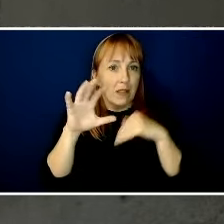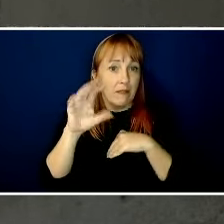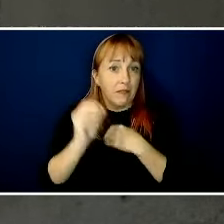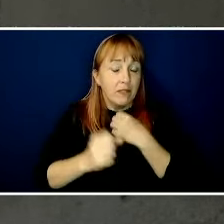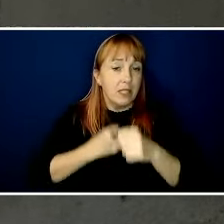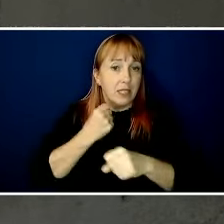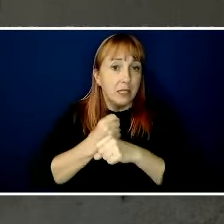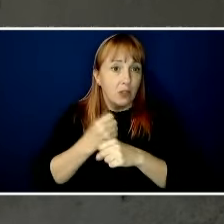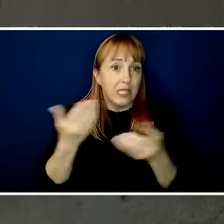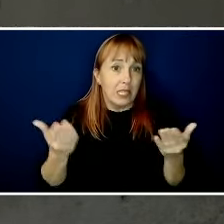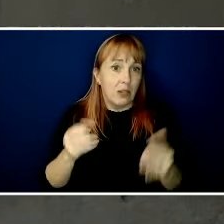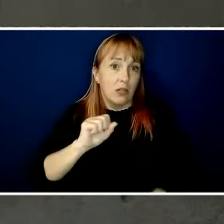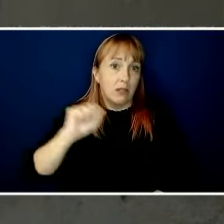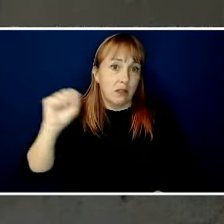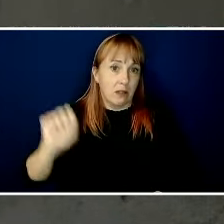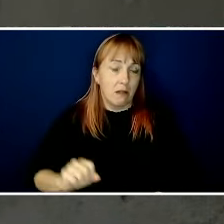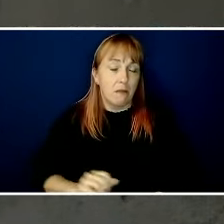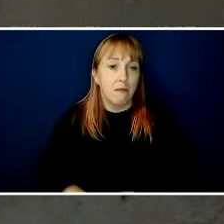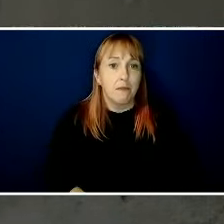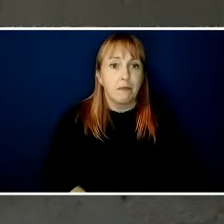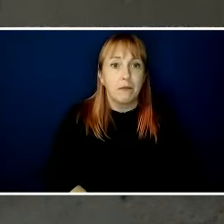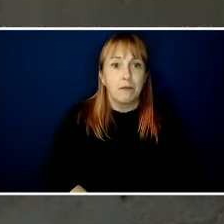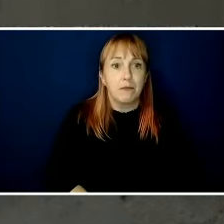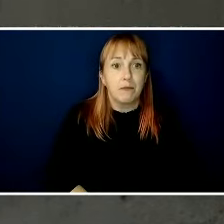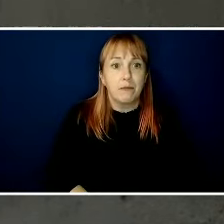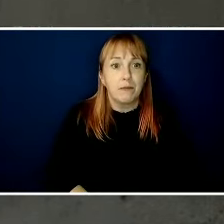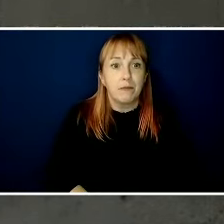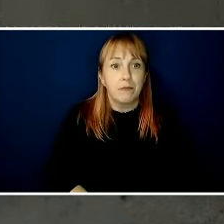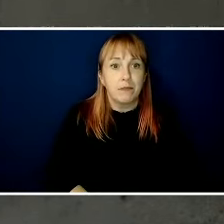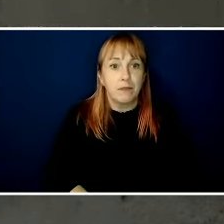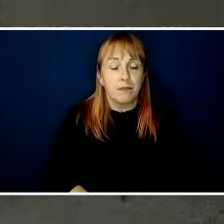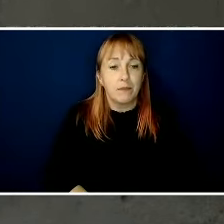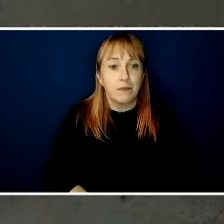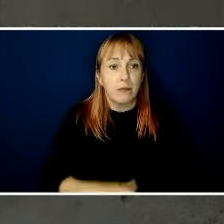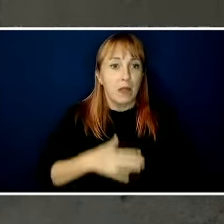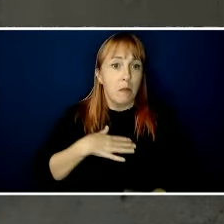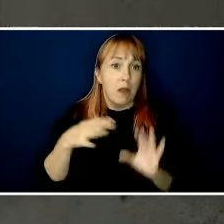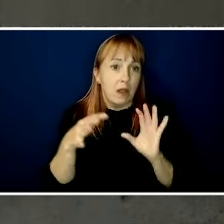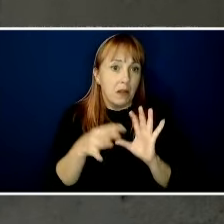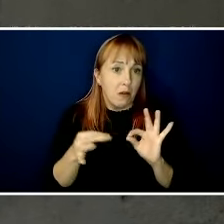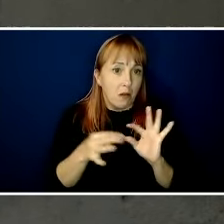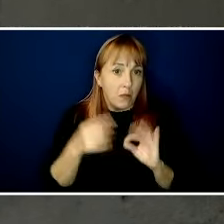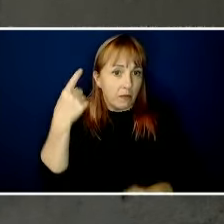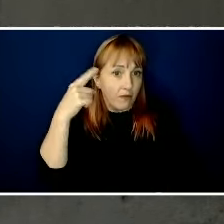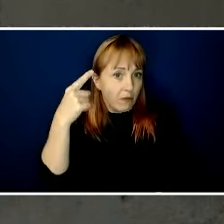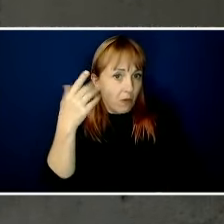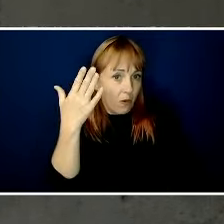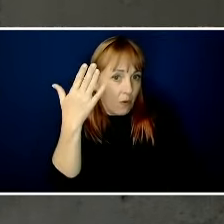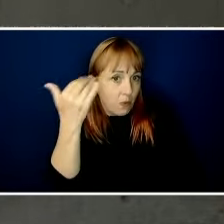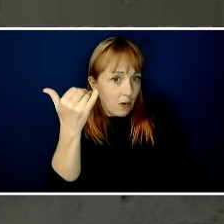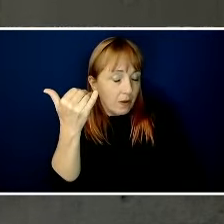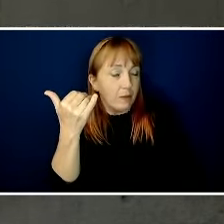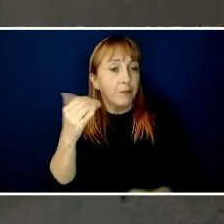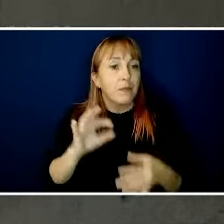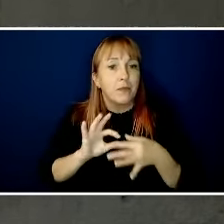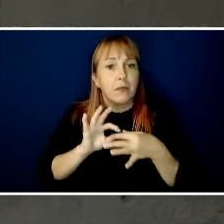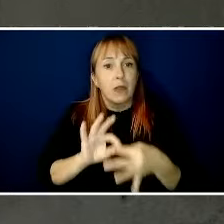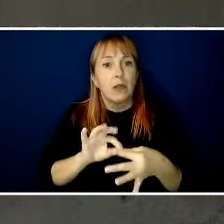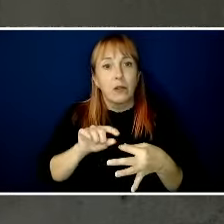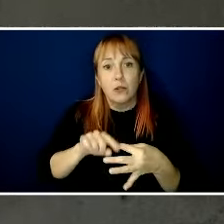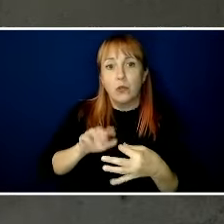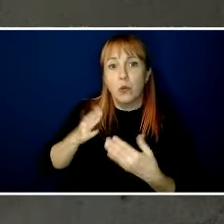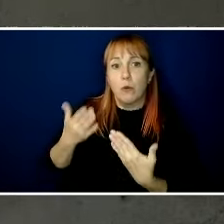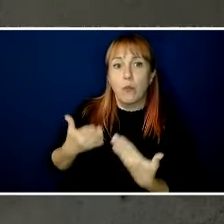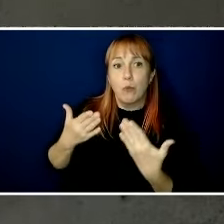Salem. The reason for my comments this evening have to do with the proposed